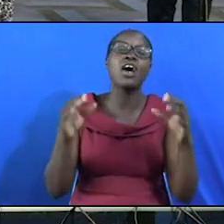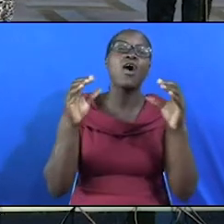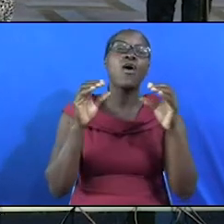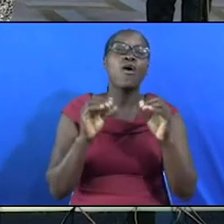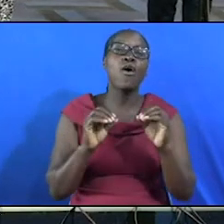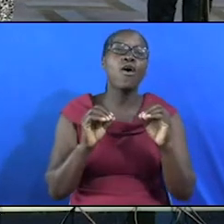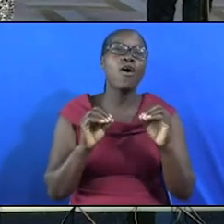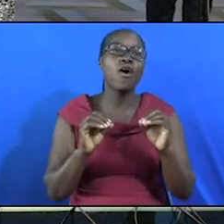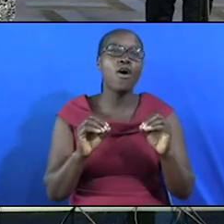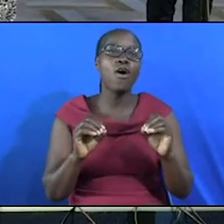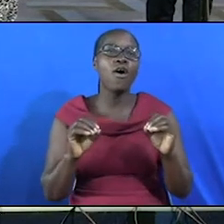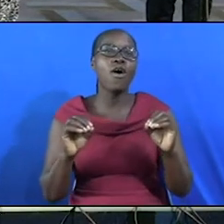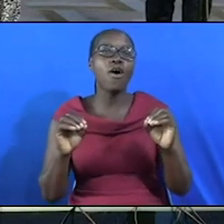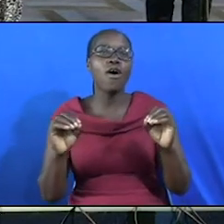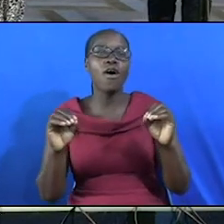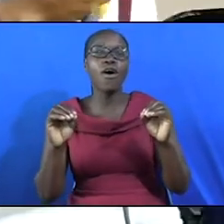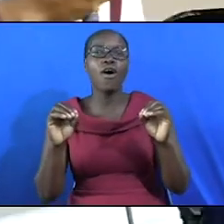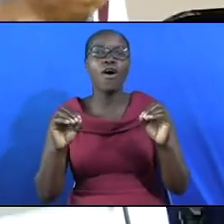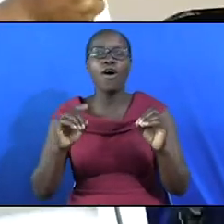nigh.